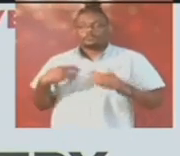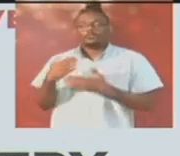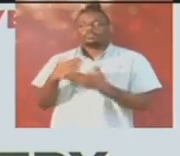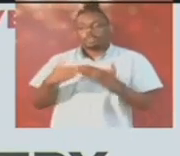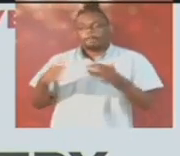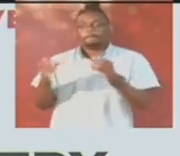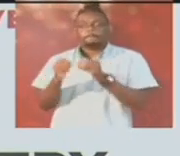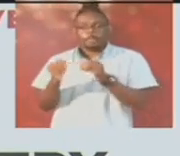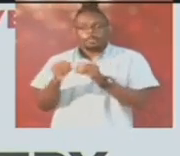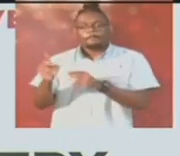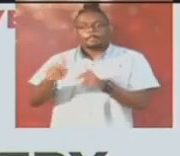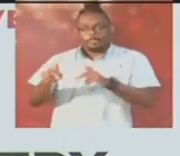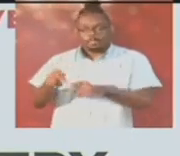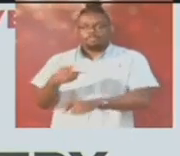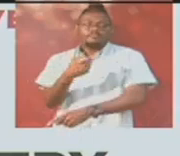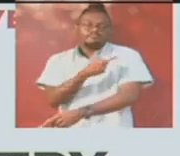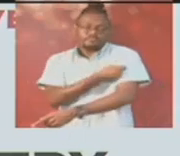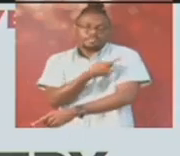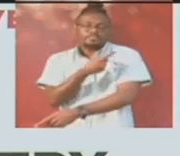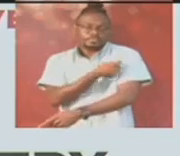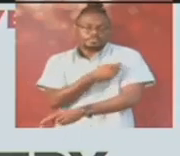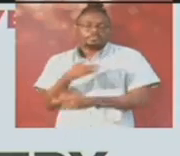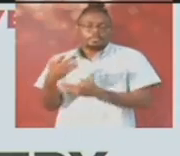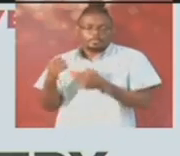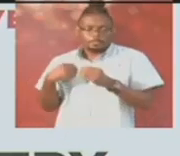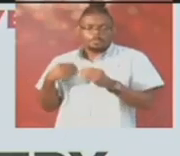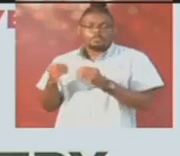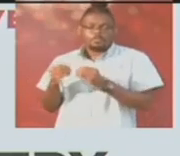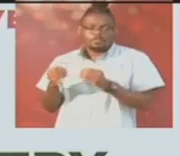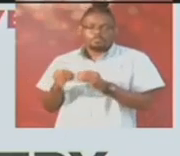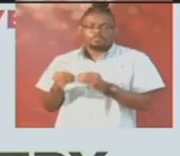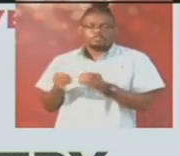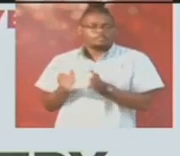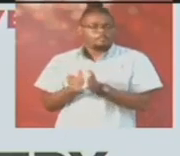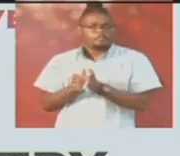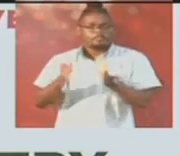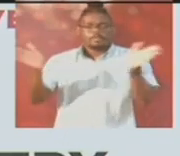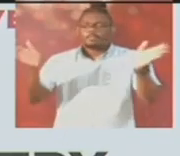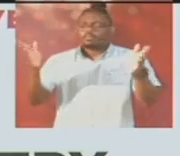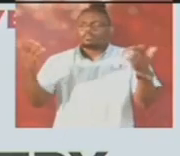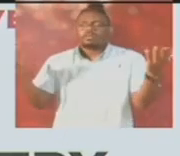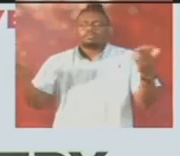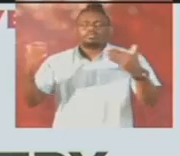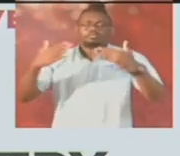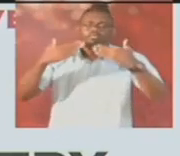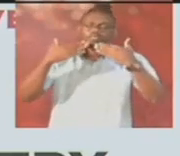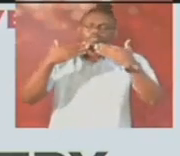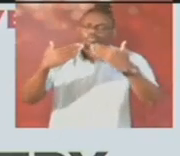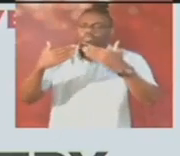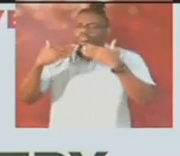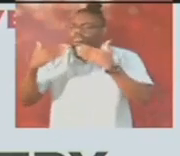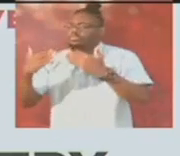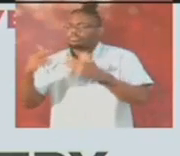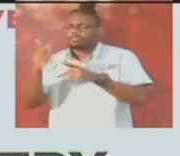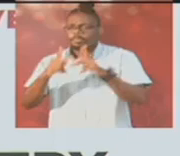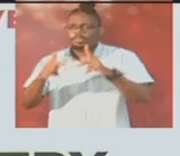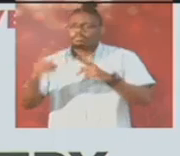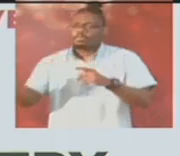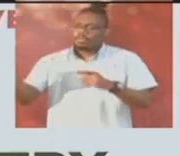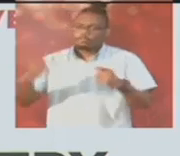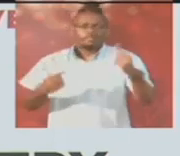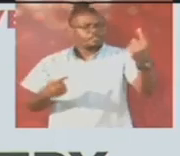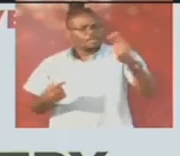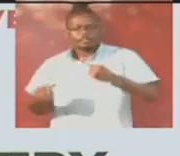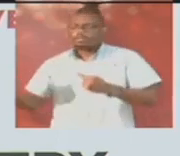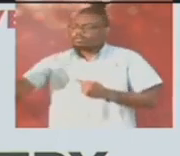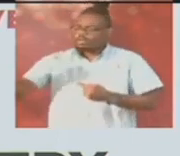their outstanding amounts. The message to the public is this: one, thank you. Thank you for your response. It has been